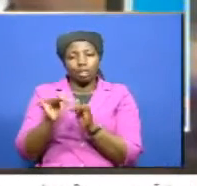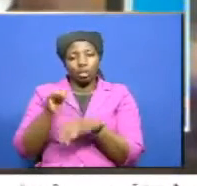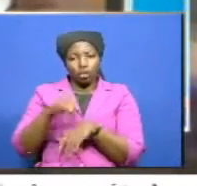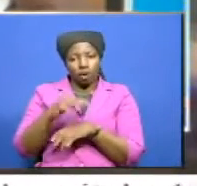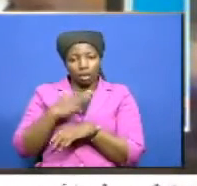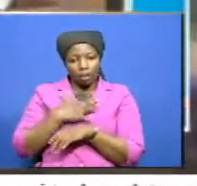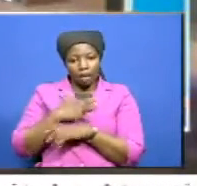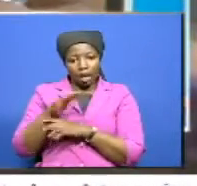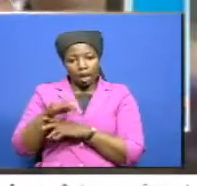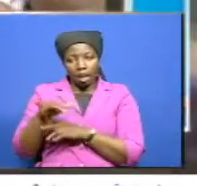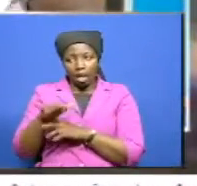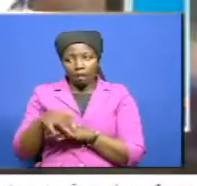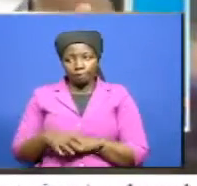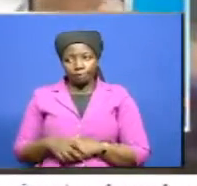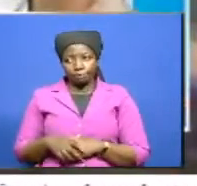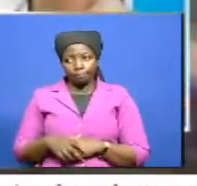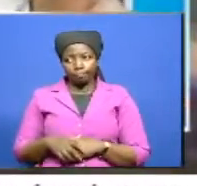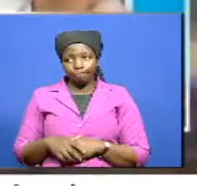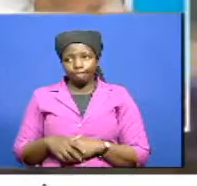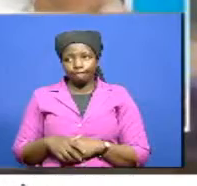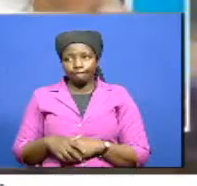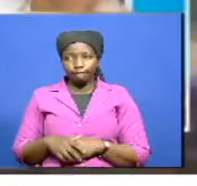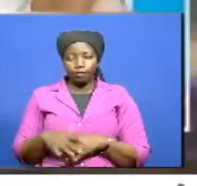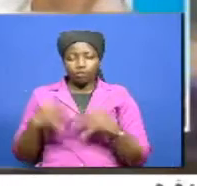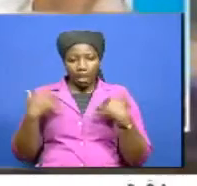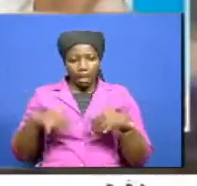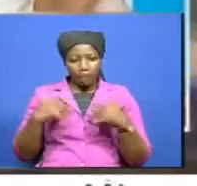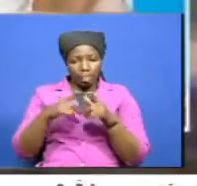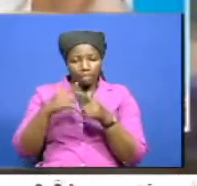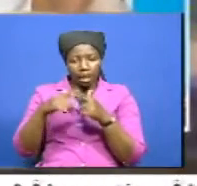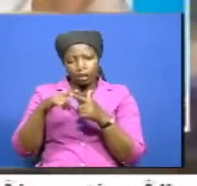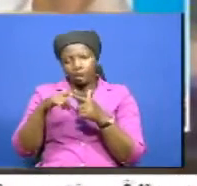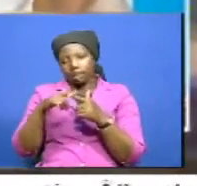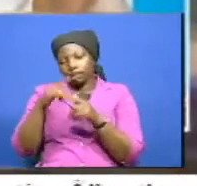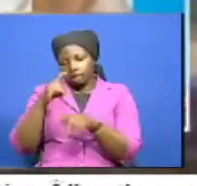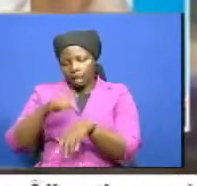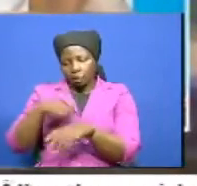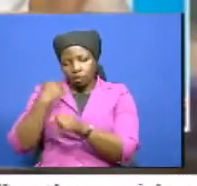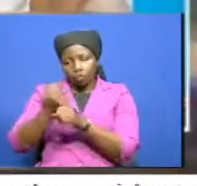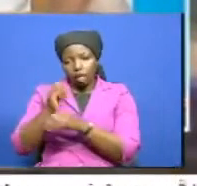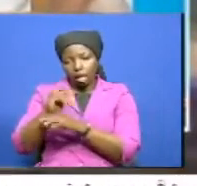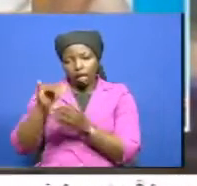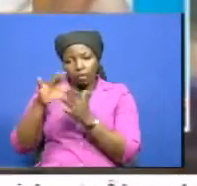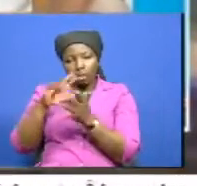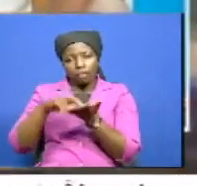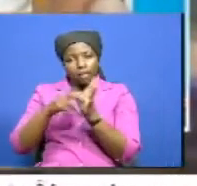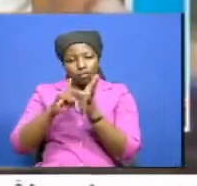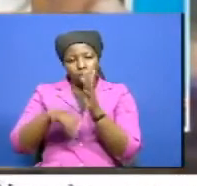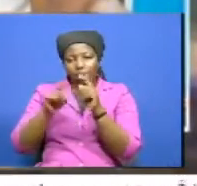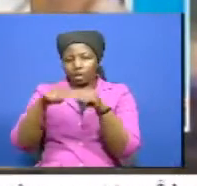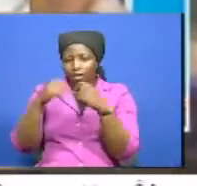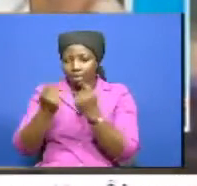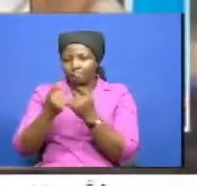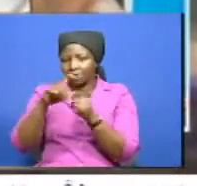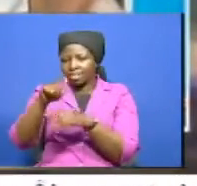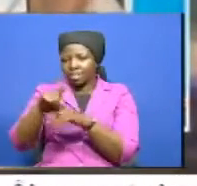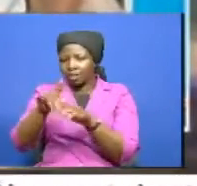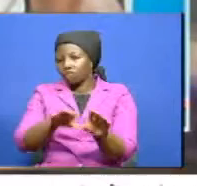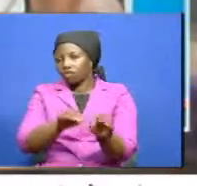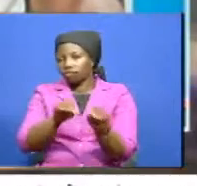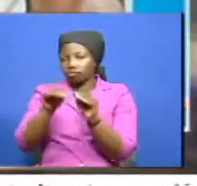possible until my team comes. And then we play, which speaks now to the phases. Because the more we do that, it means that teams then have to transition